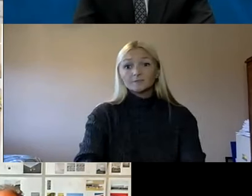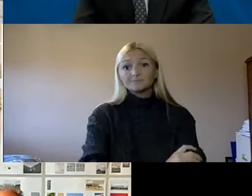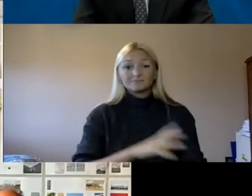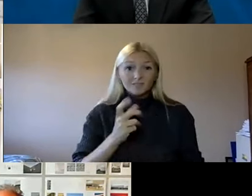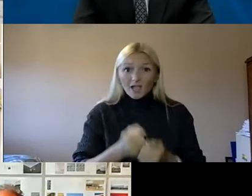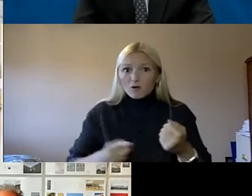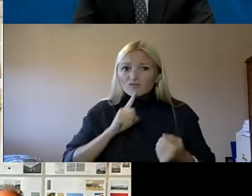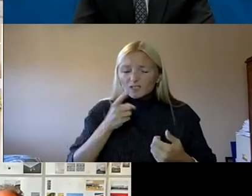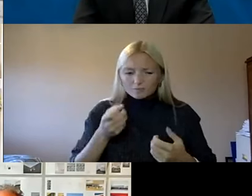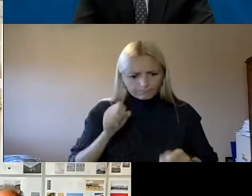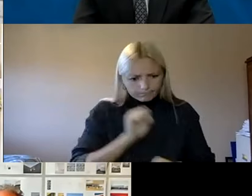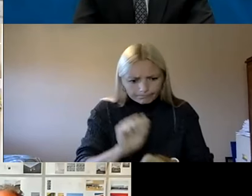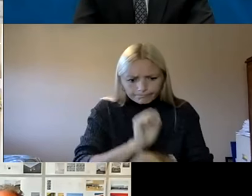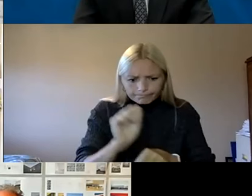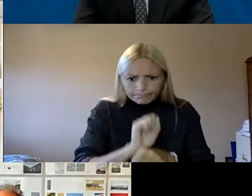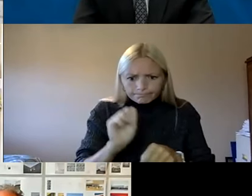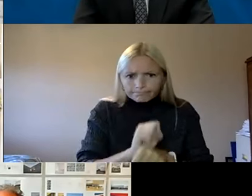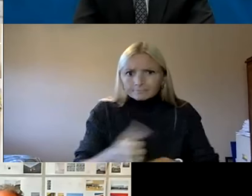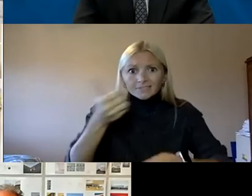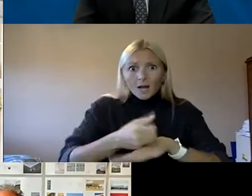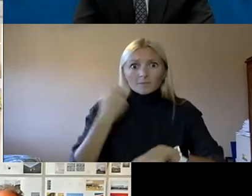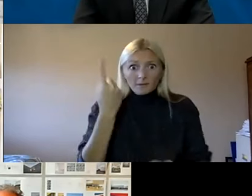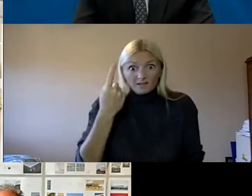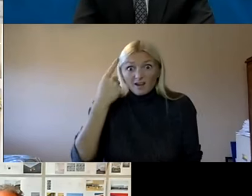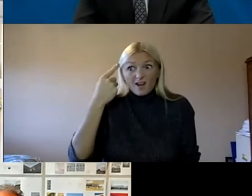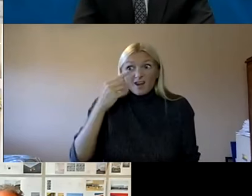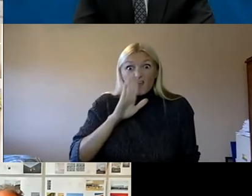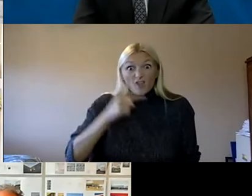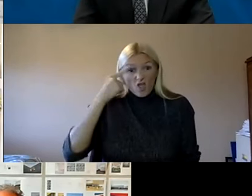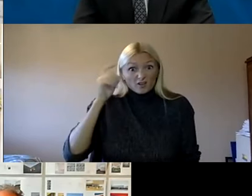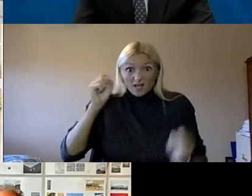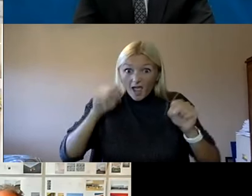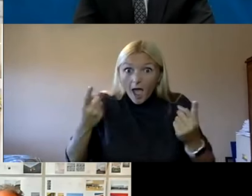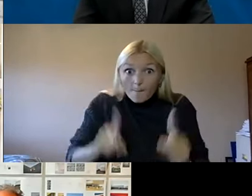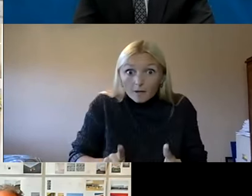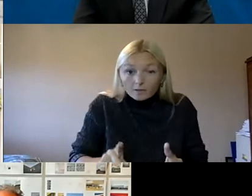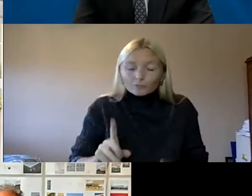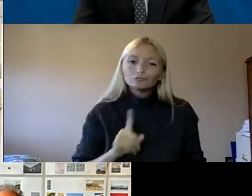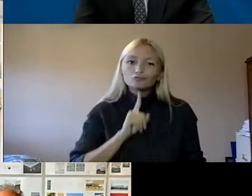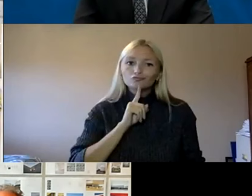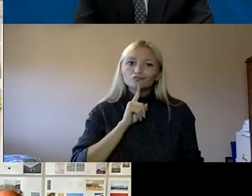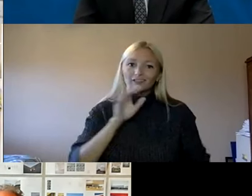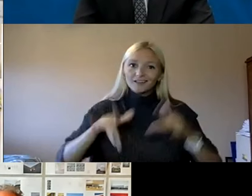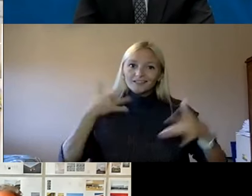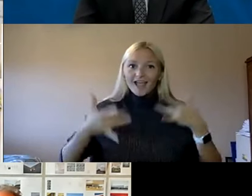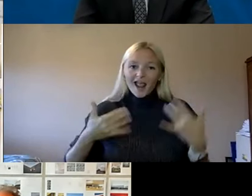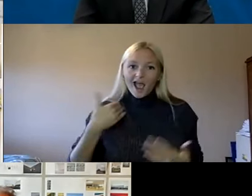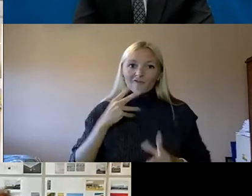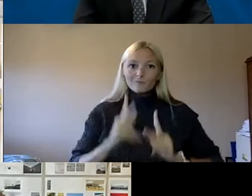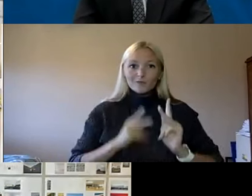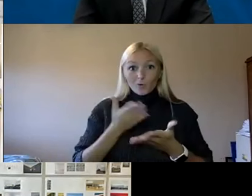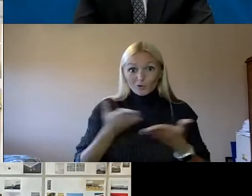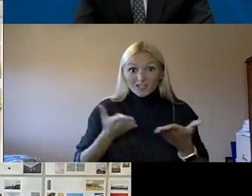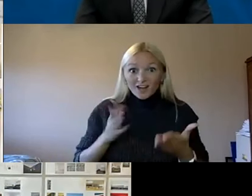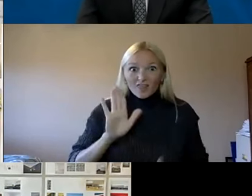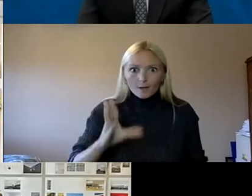together something that we never even thought of a year or so ago. And we're very excited to have people here with the expertise